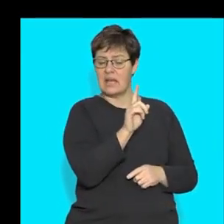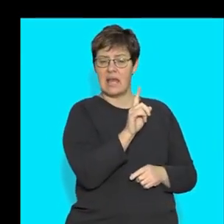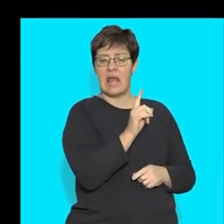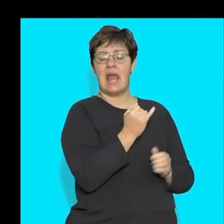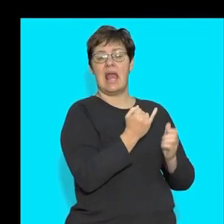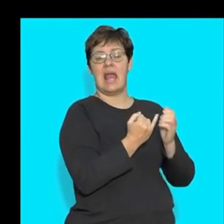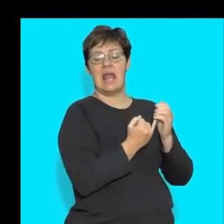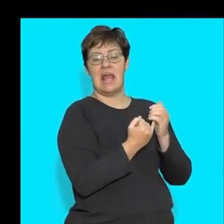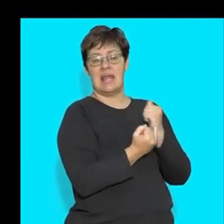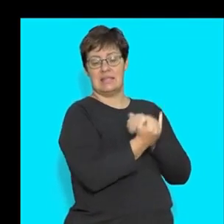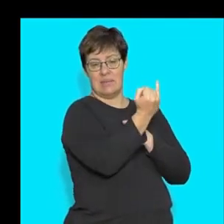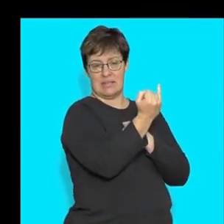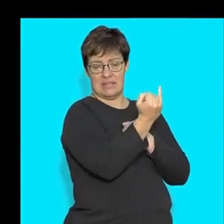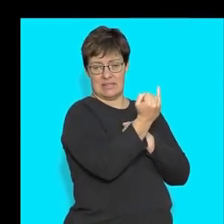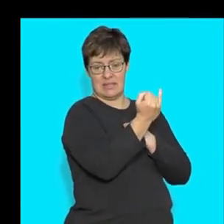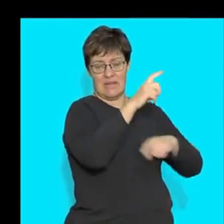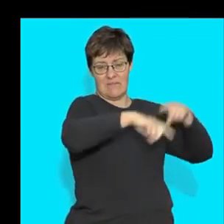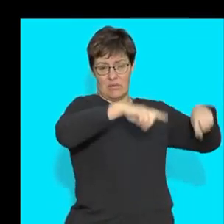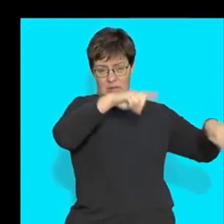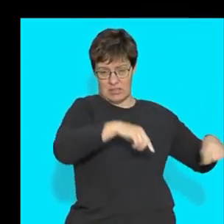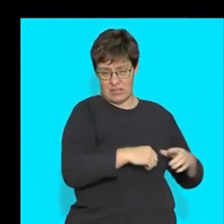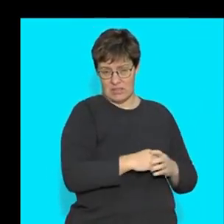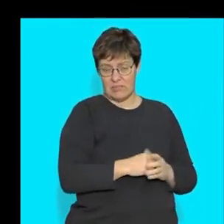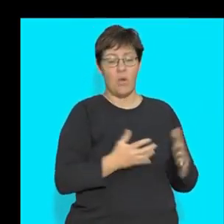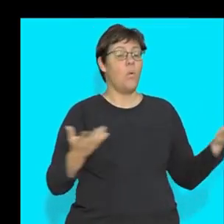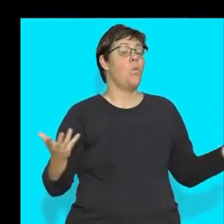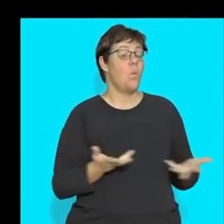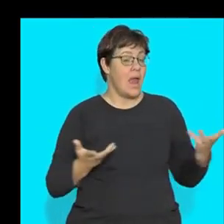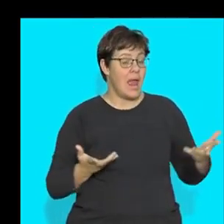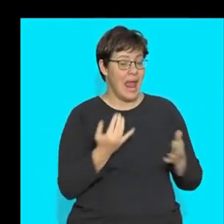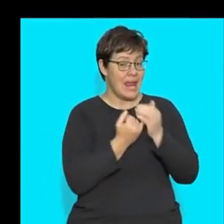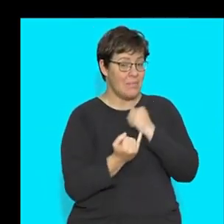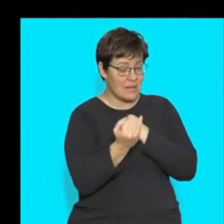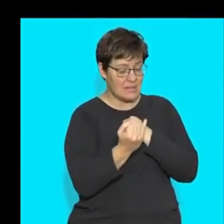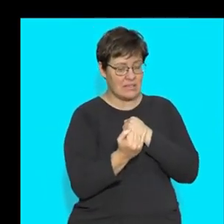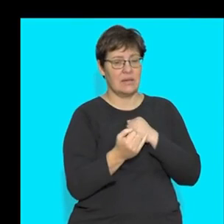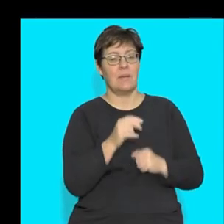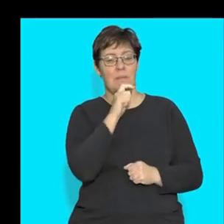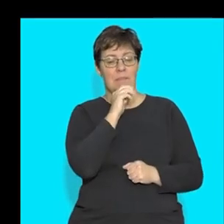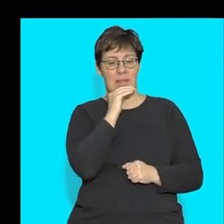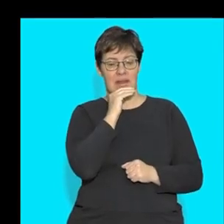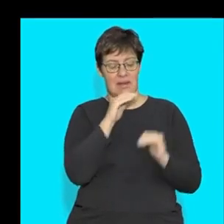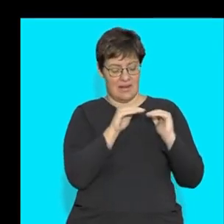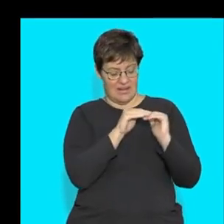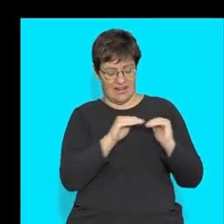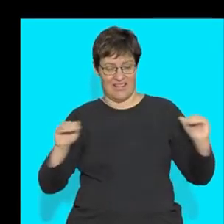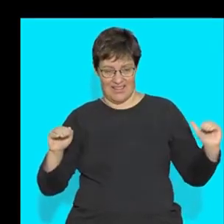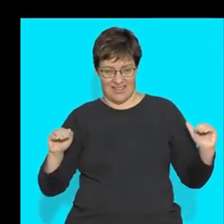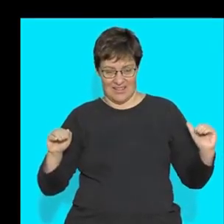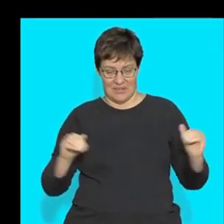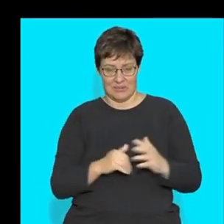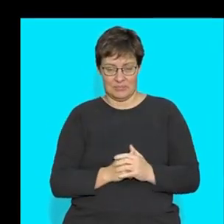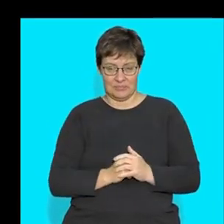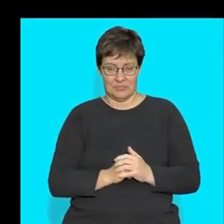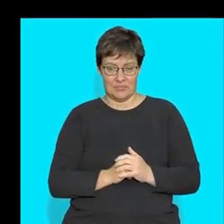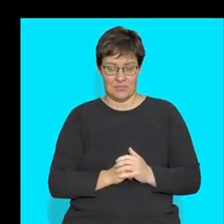independent variable, and also it is on the horizontal axis, which we call the x-axis in terms